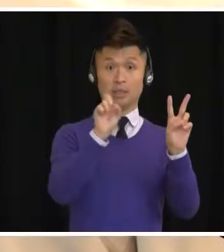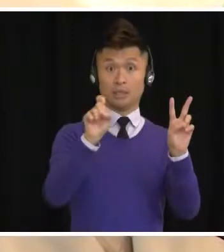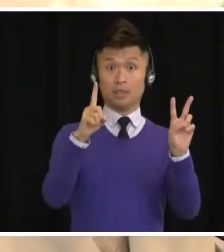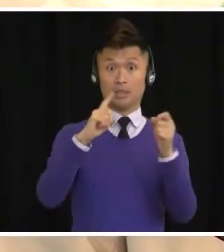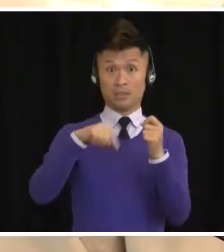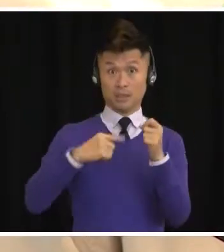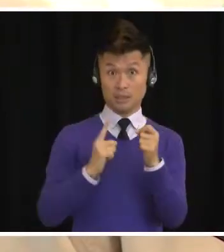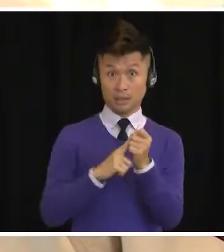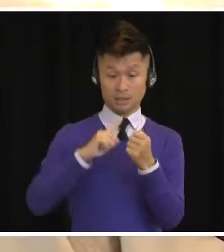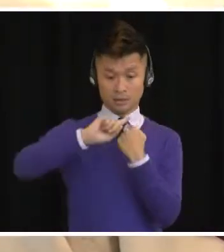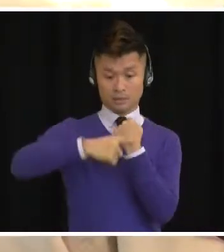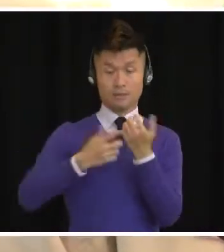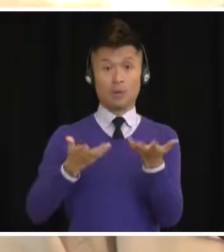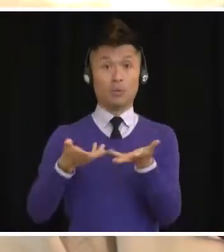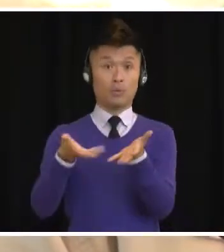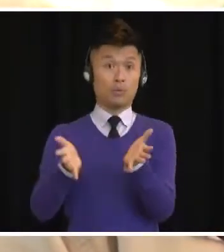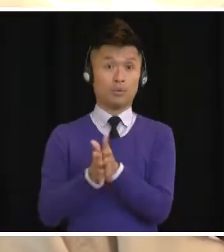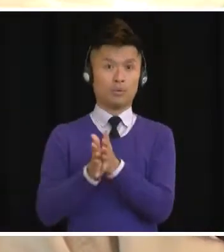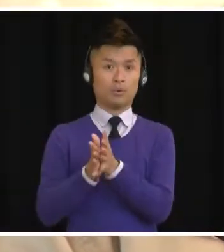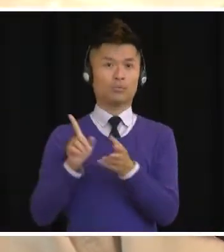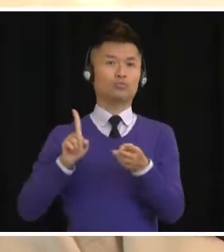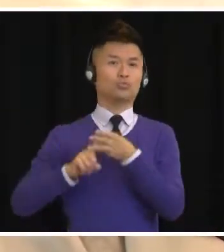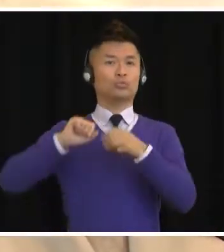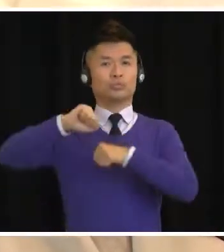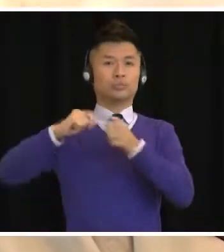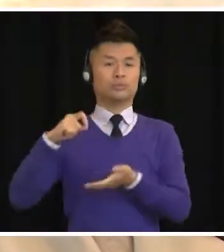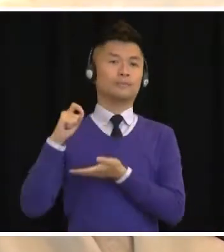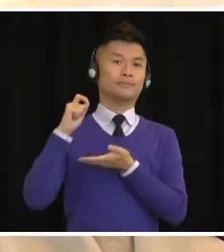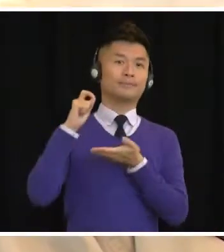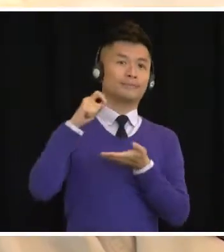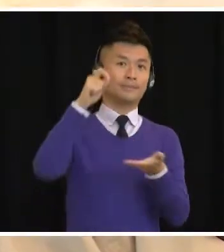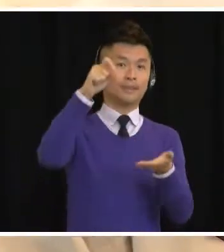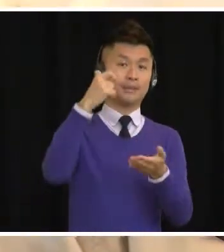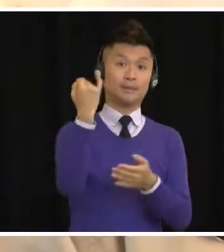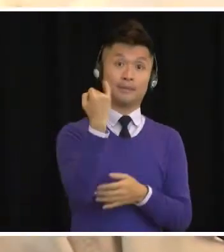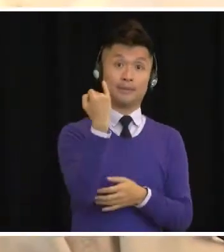We said earlier that in 2011, an MOJ